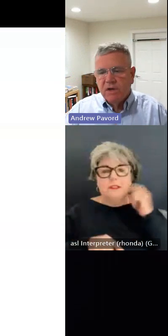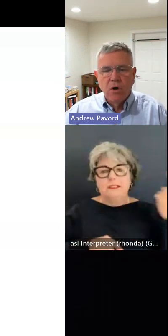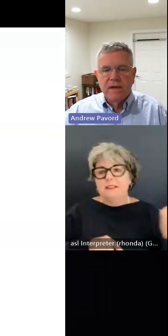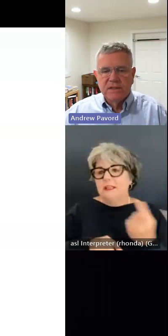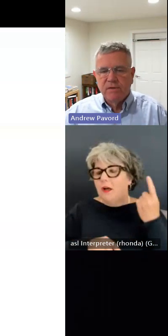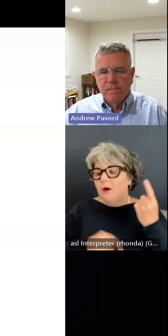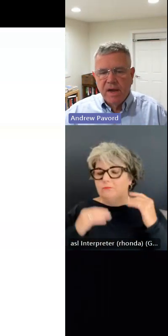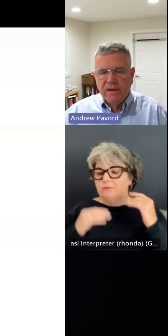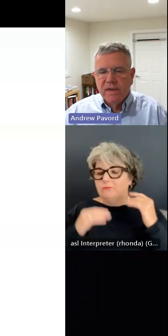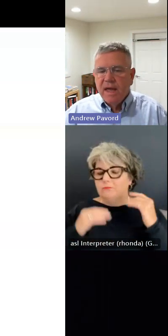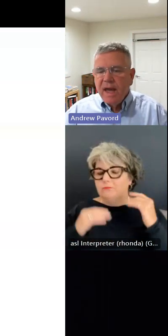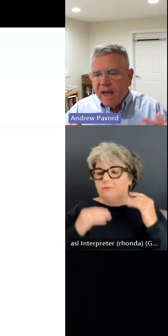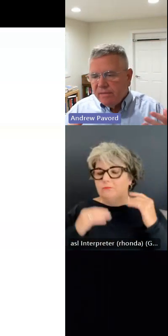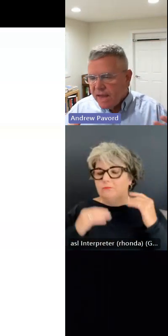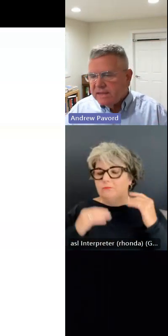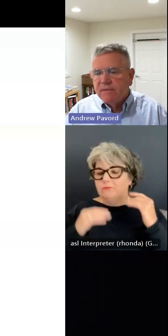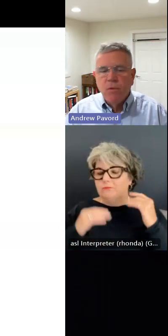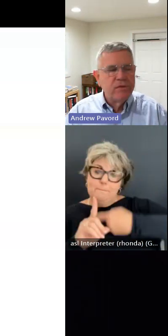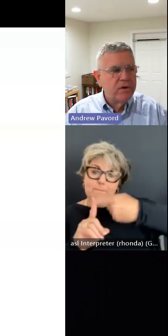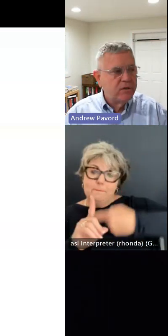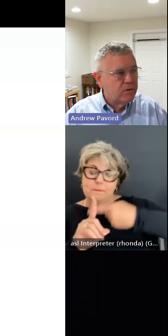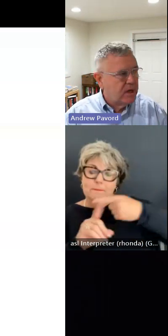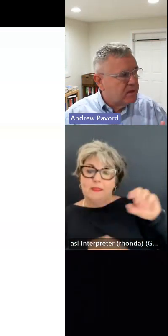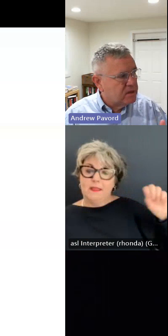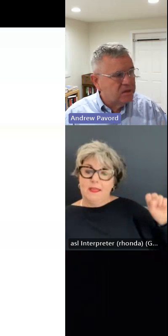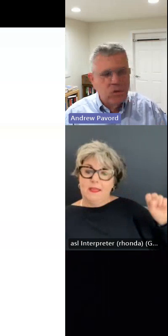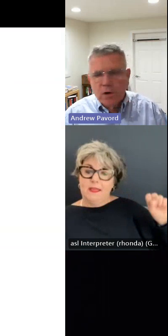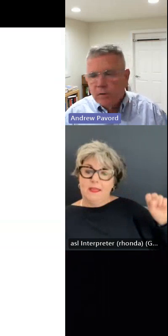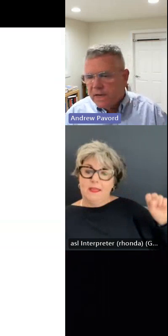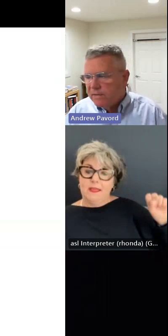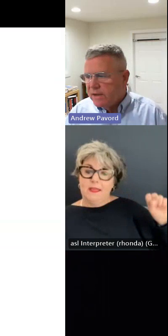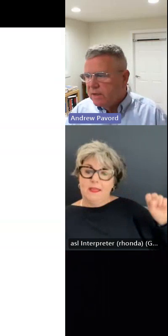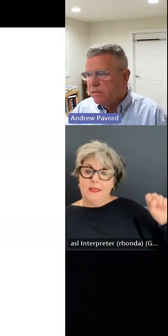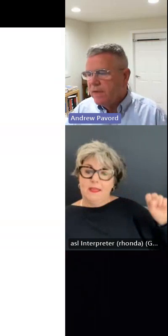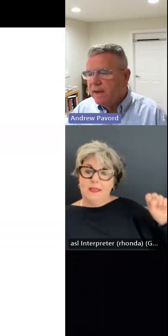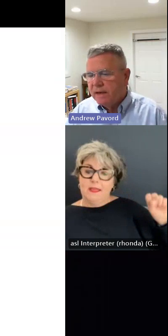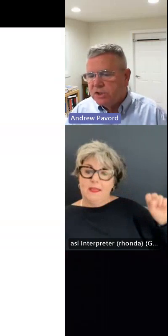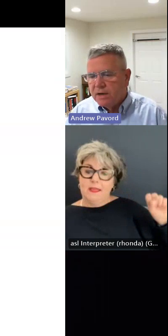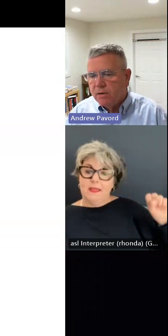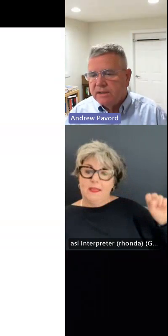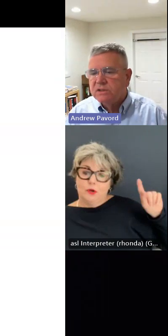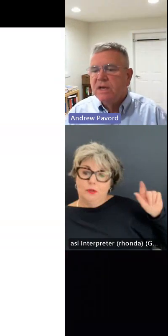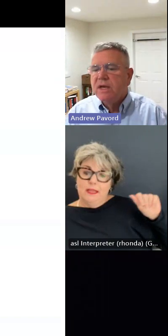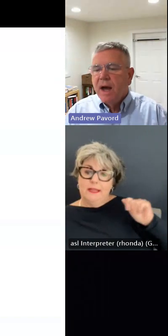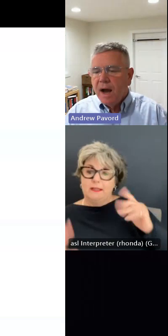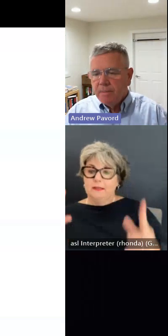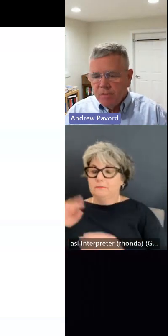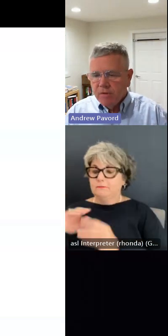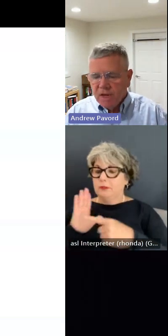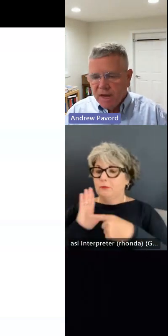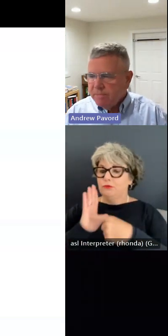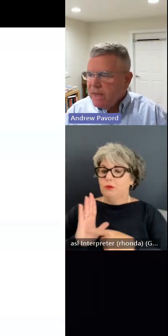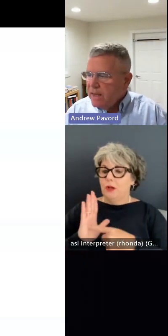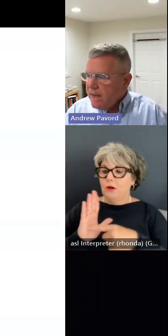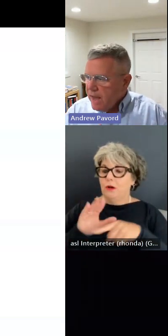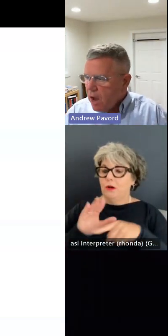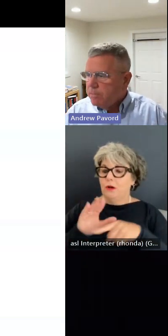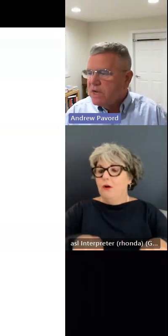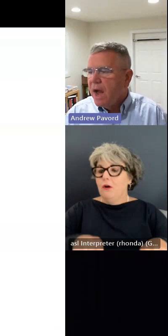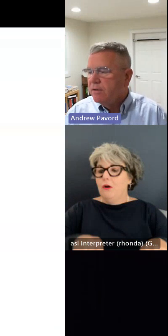necessarily even across every month. And the SF-133, the historical data that it generates over